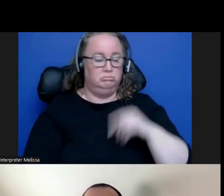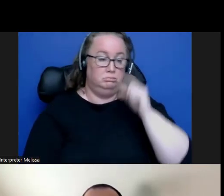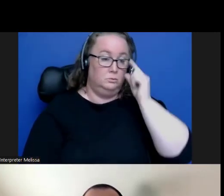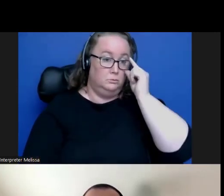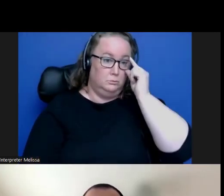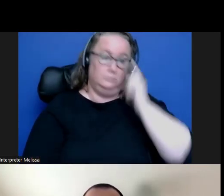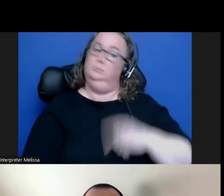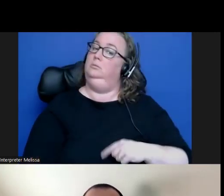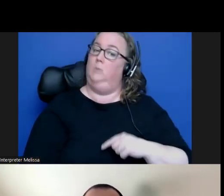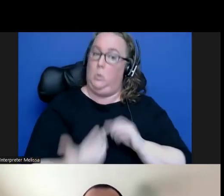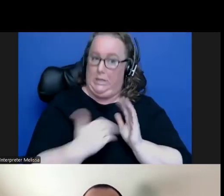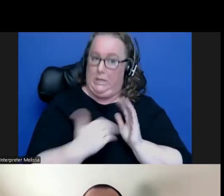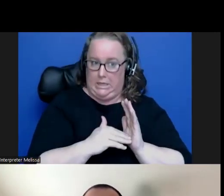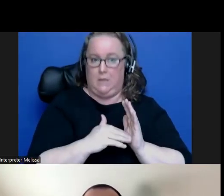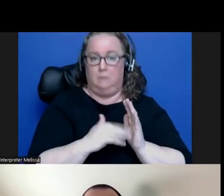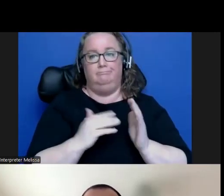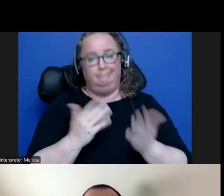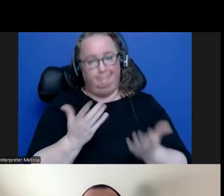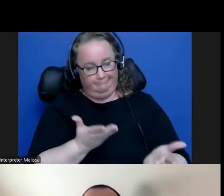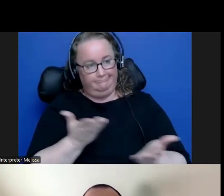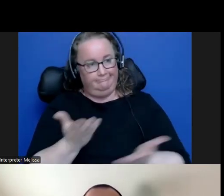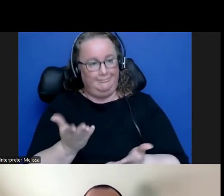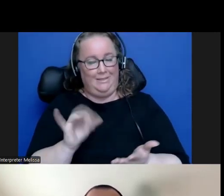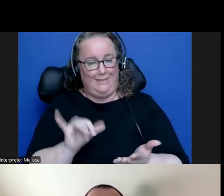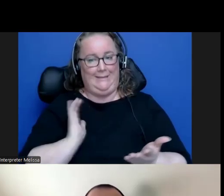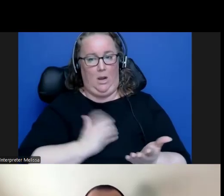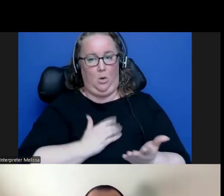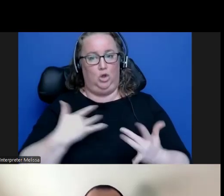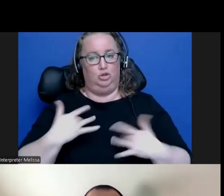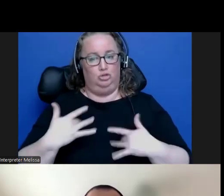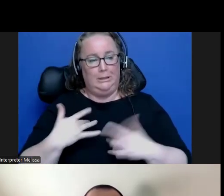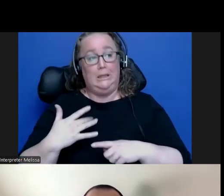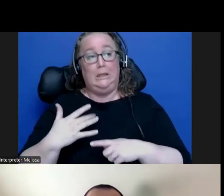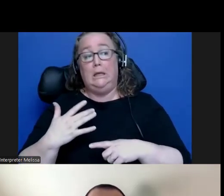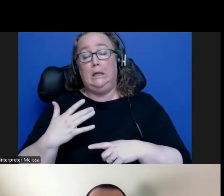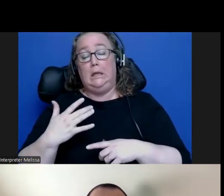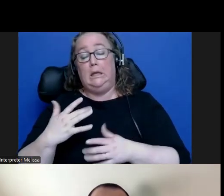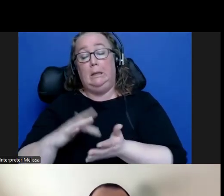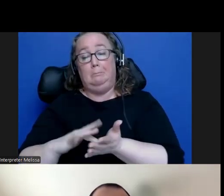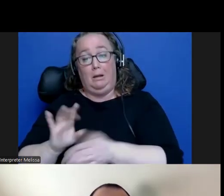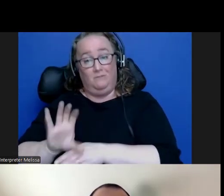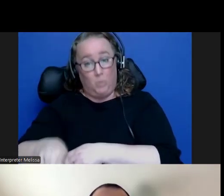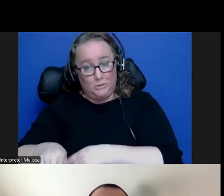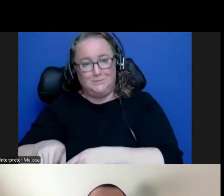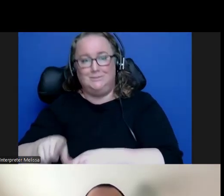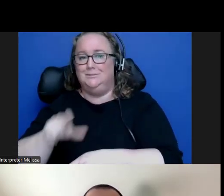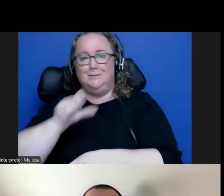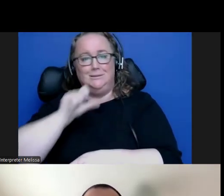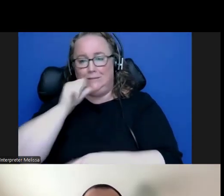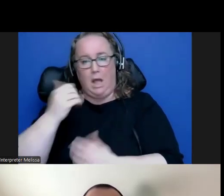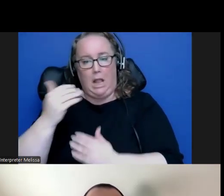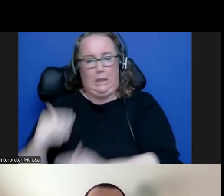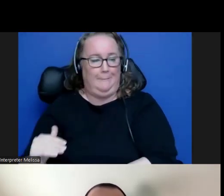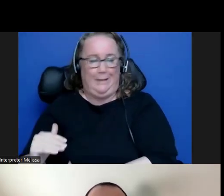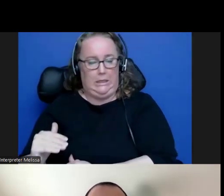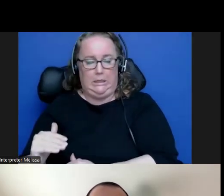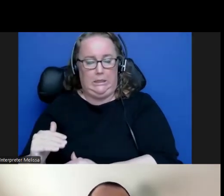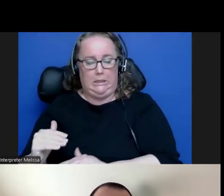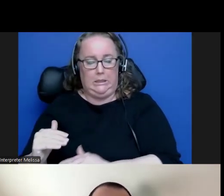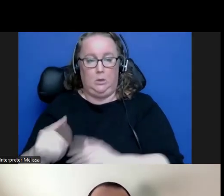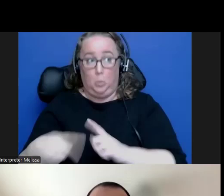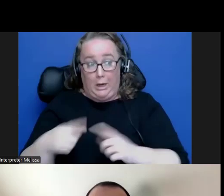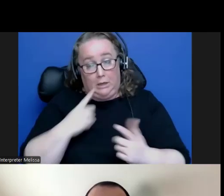And these all just lead to concerns that medication restraint is not limited to use when it is the least restrictive, most appropriate